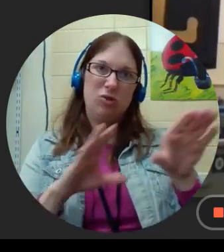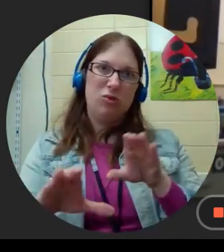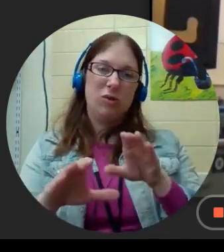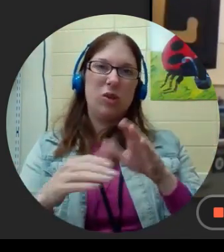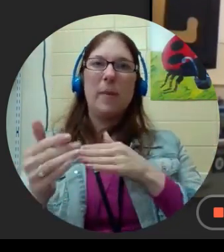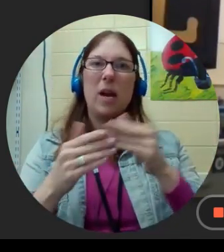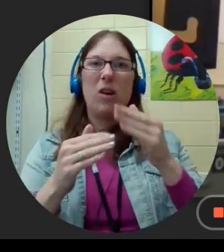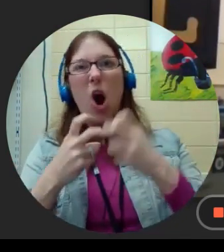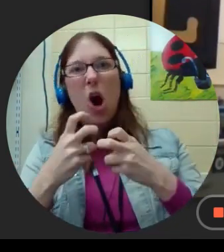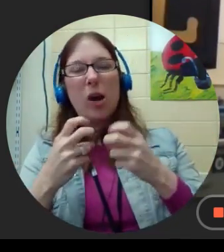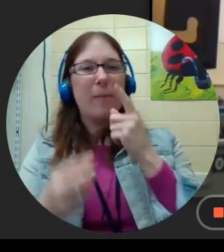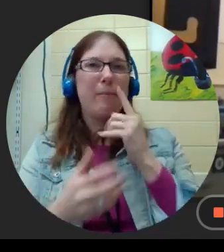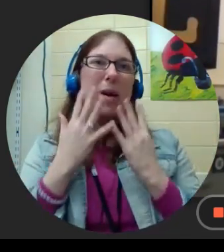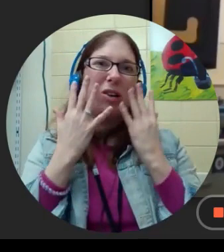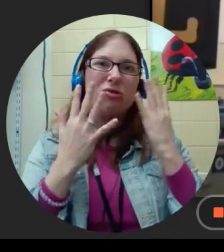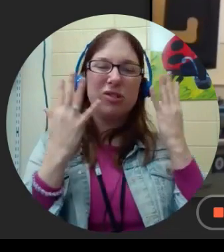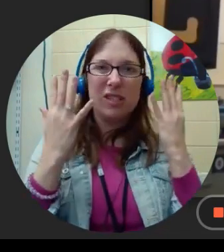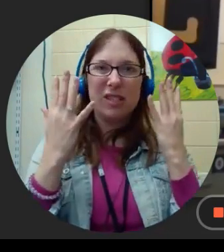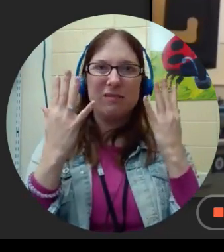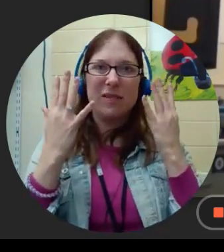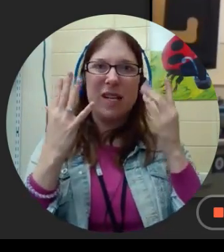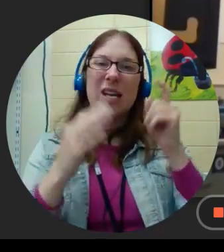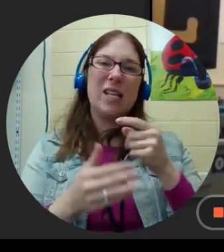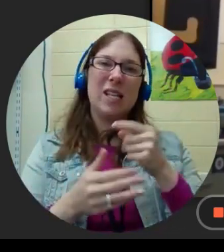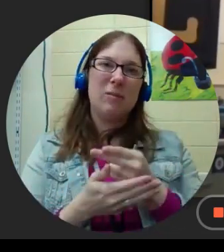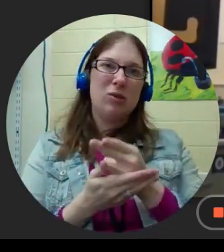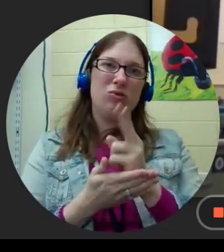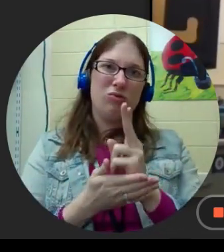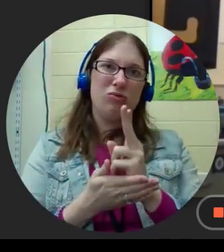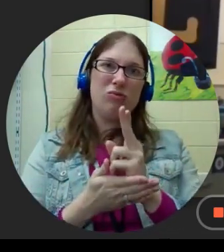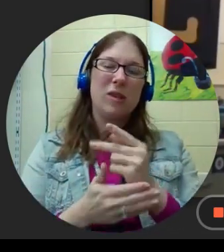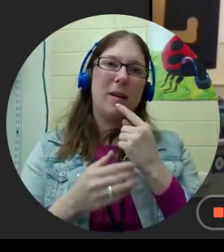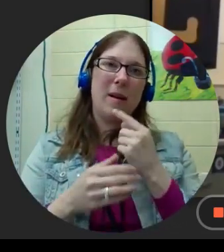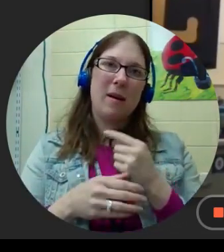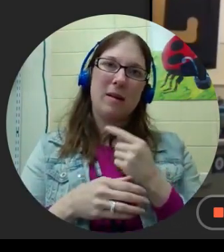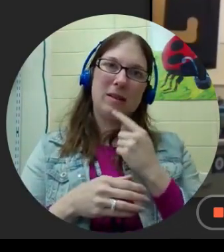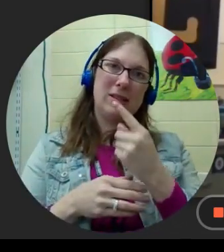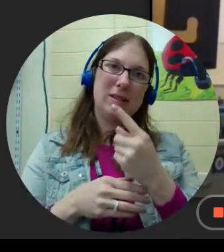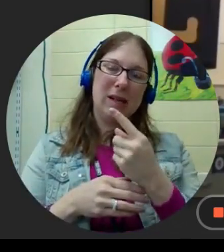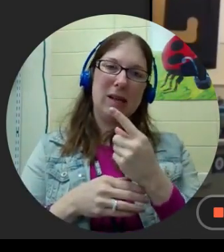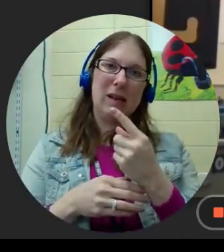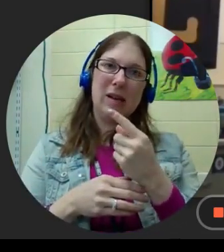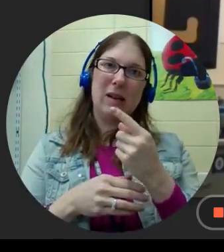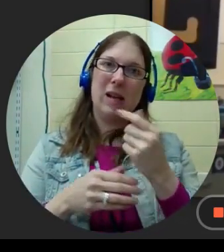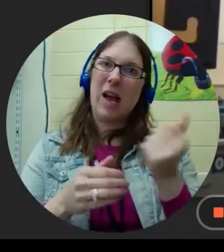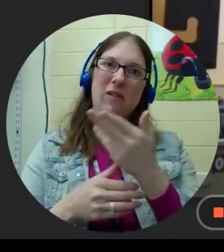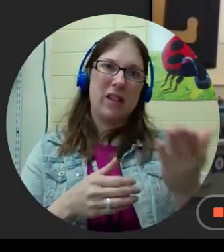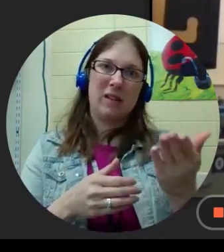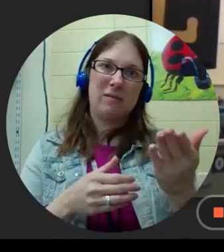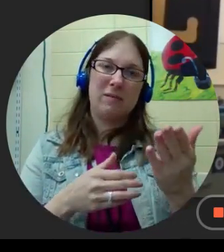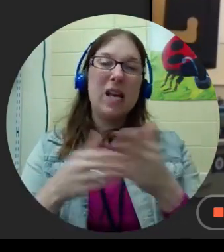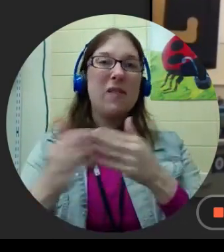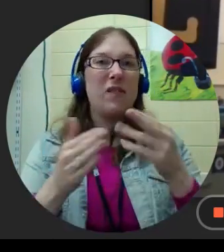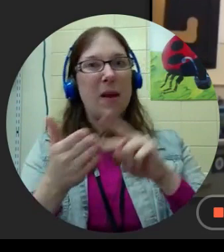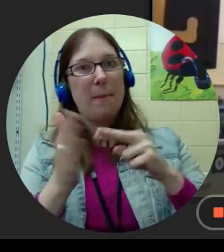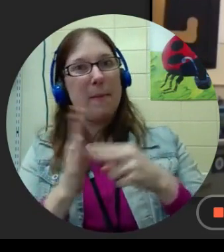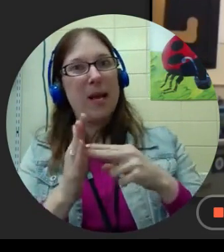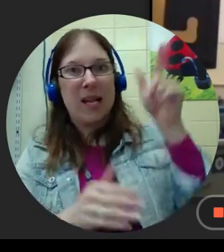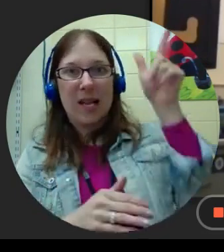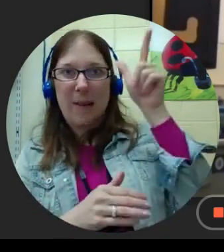at me, I had to tell the truth about everything, even if that meant that I lost